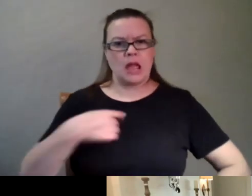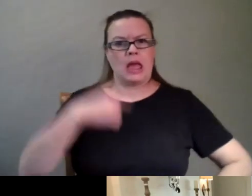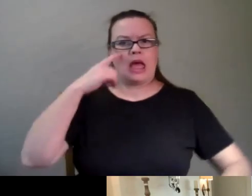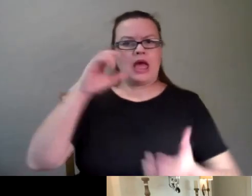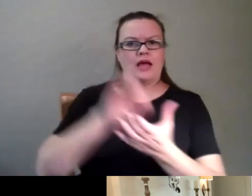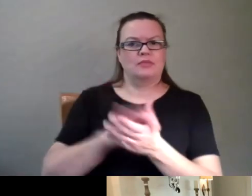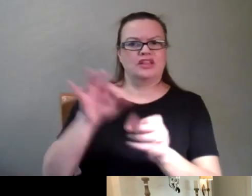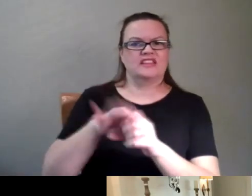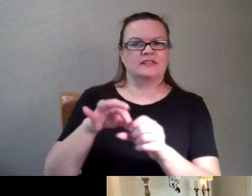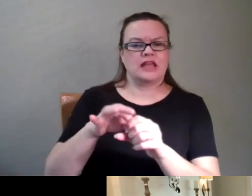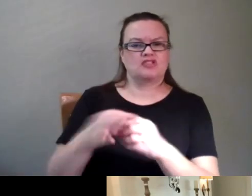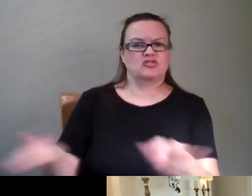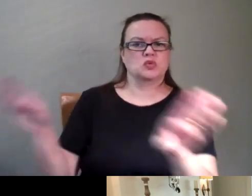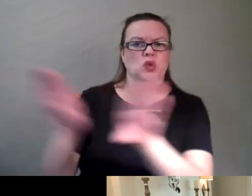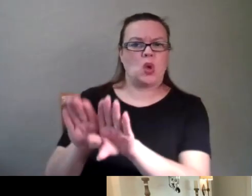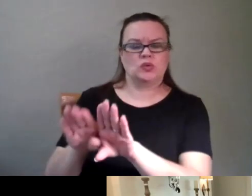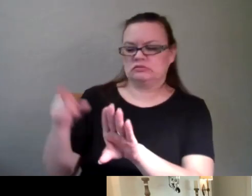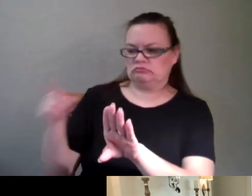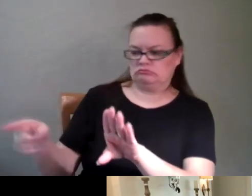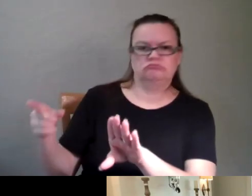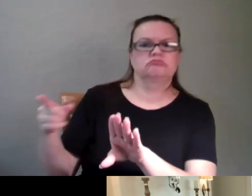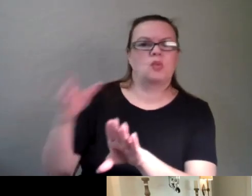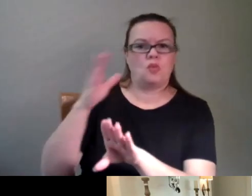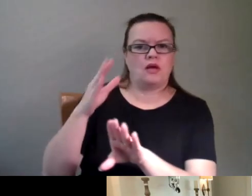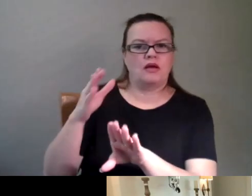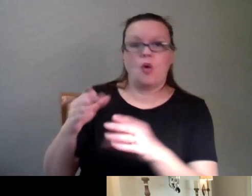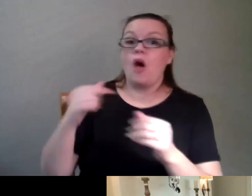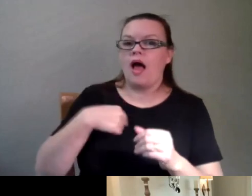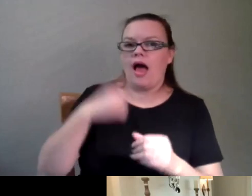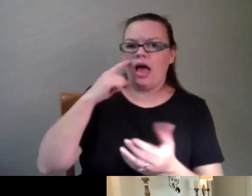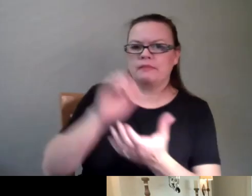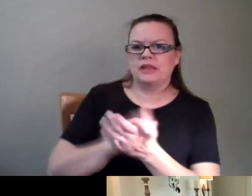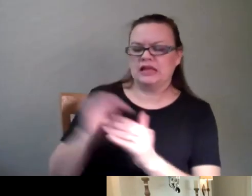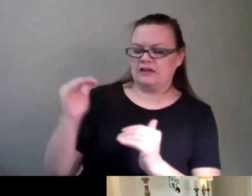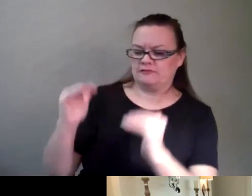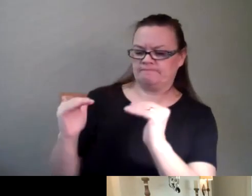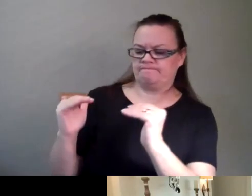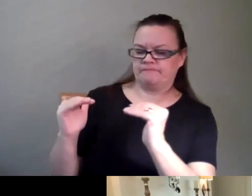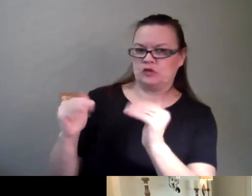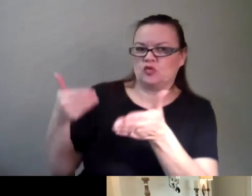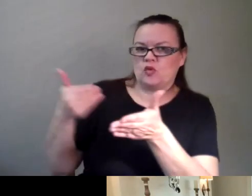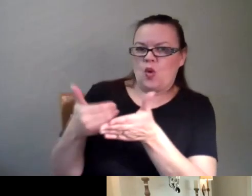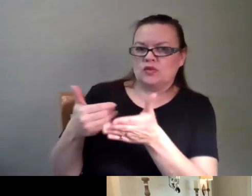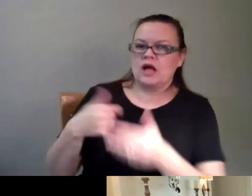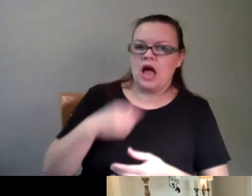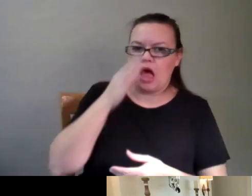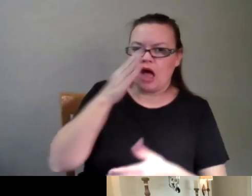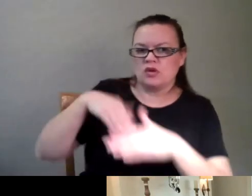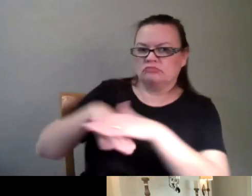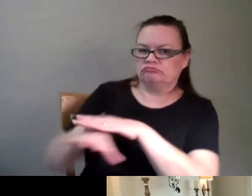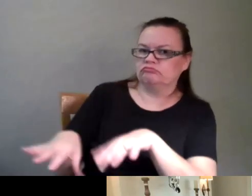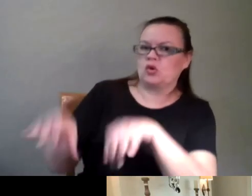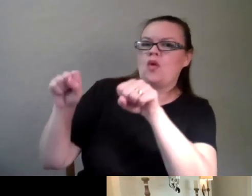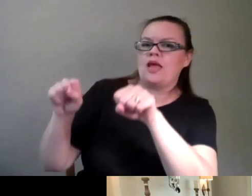go into Northern Virginia and put this campaign over the top. He wasn't going in to put it over the top. He was going in to take credit